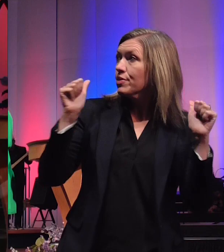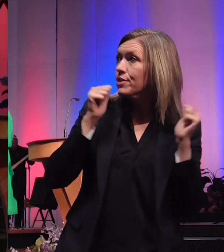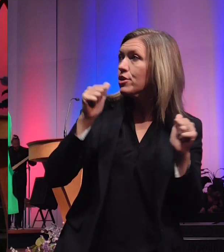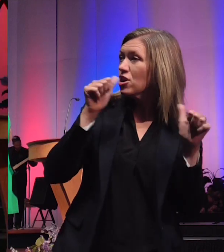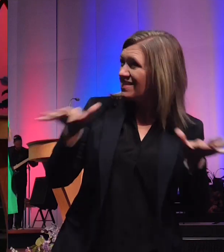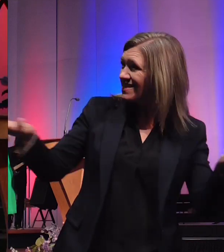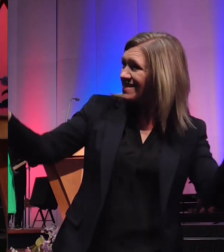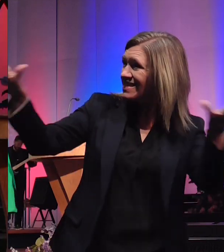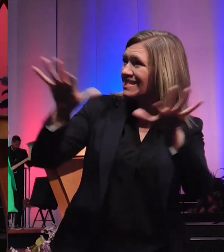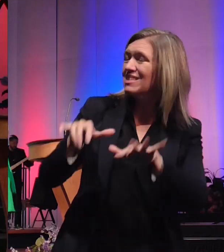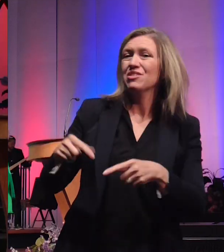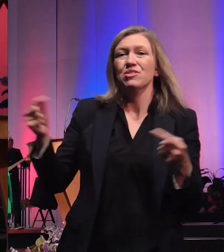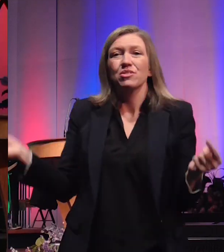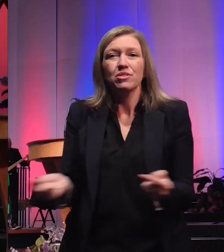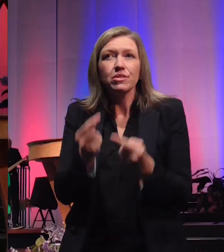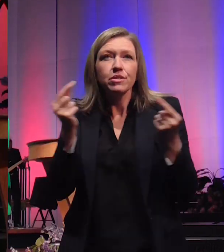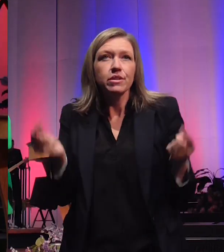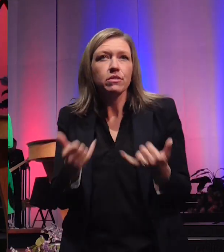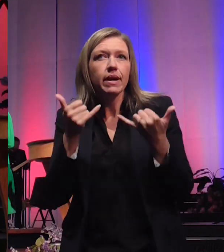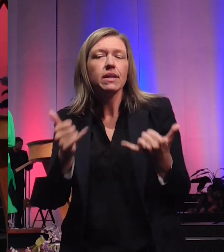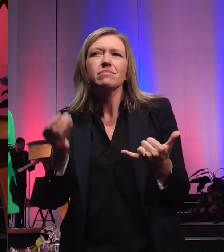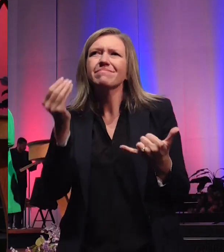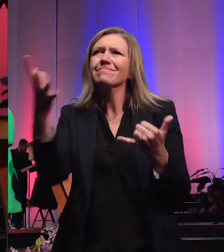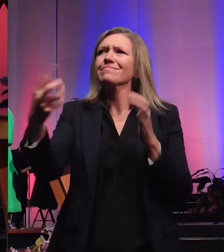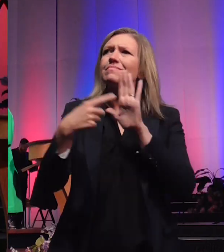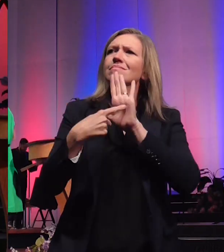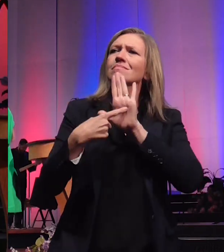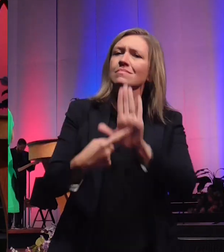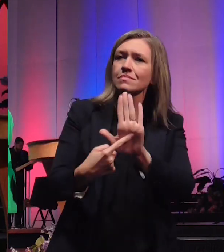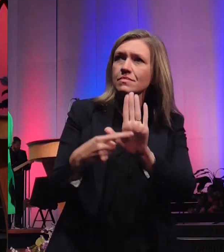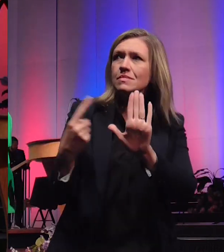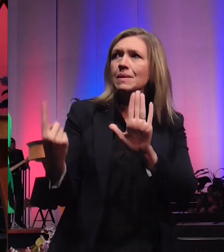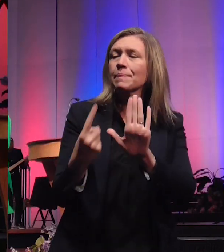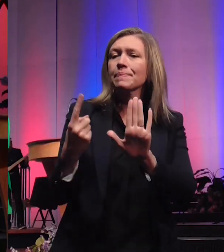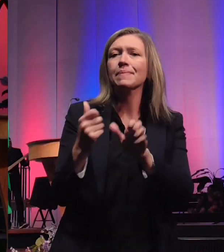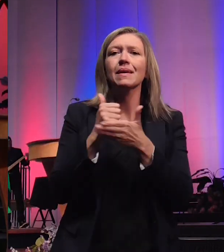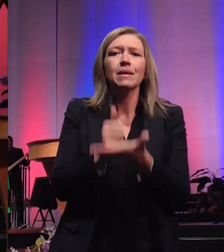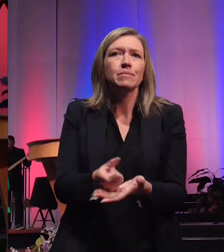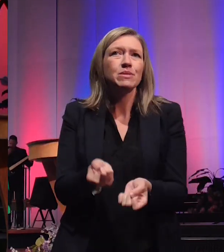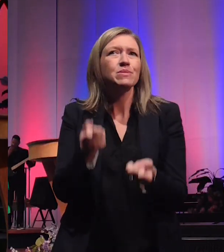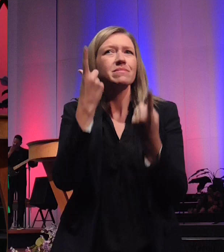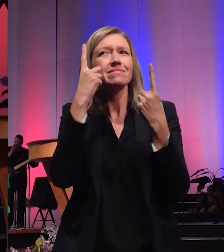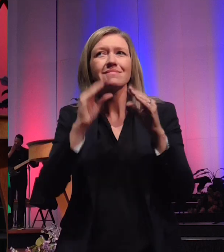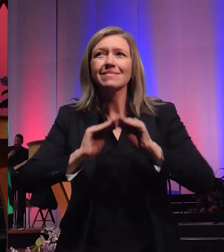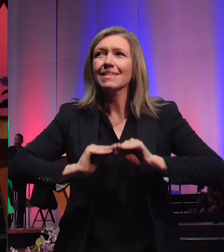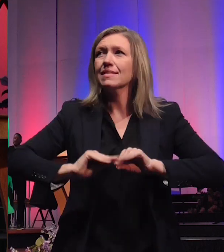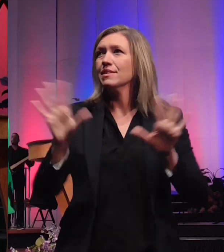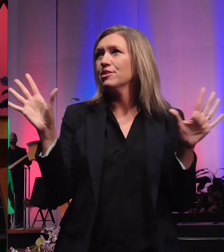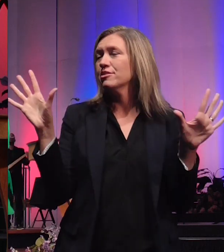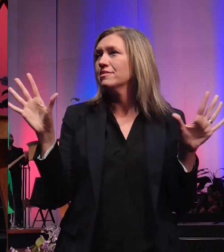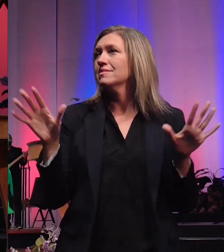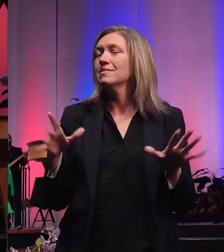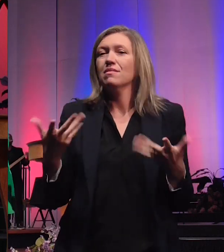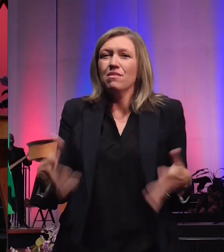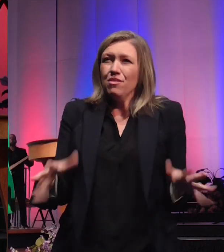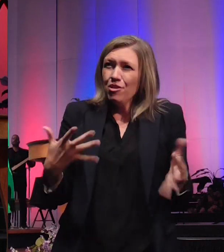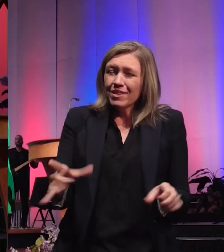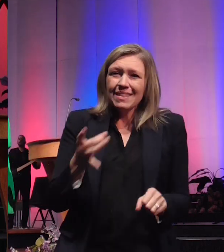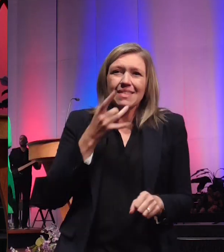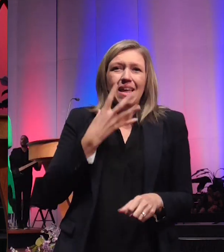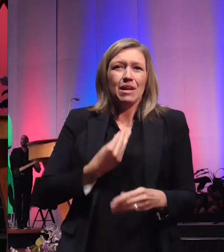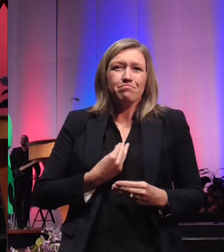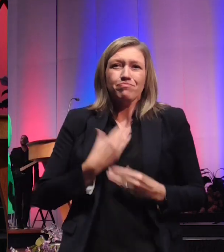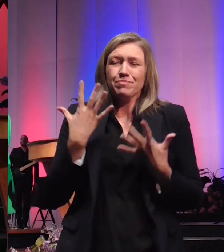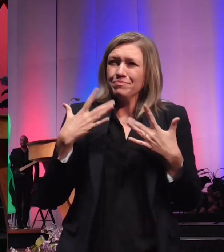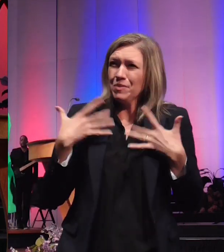to all the girls that's hurting, let me be your mirror. Help you see a little bit clearer the